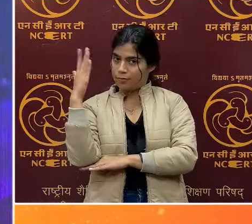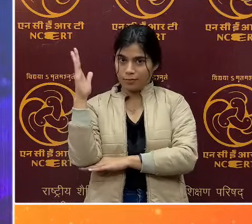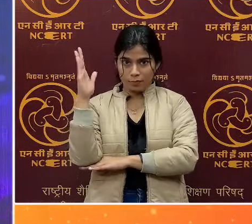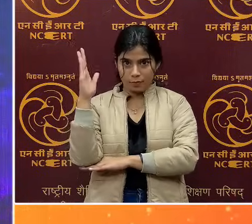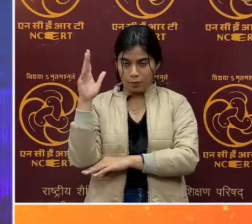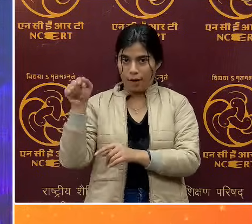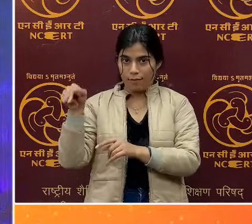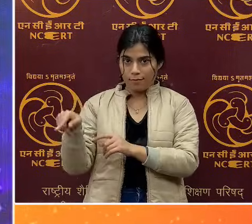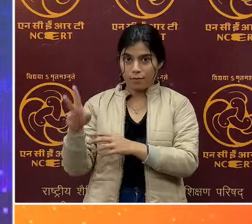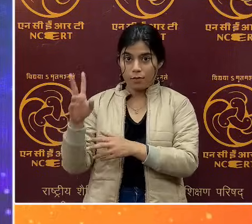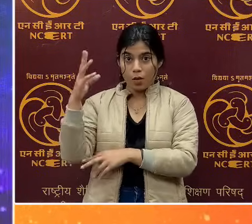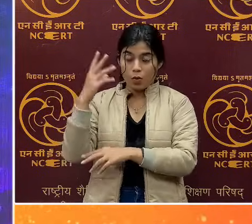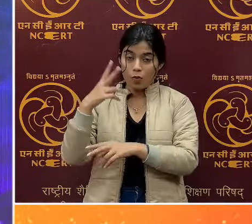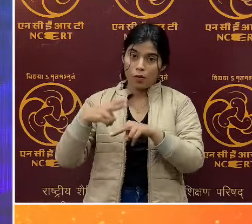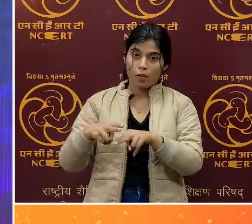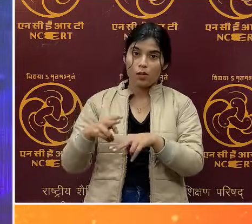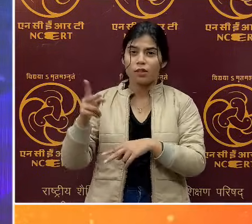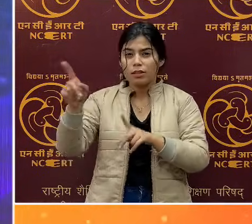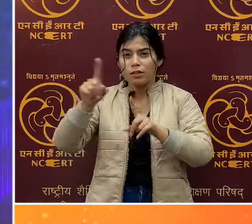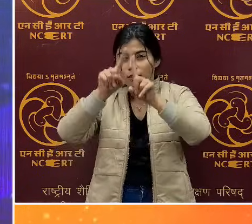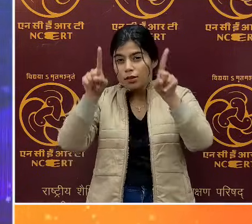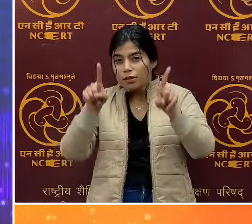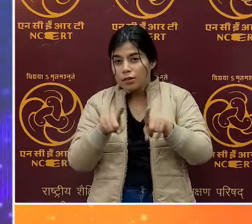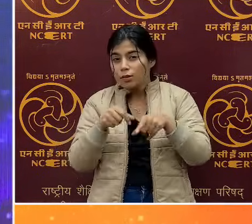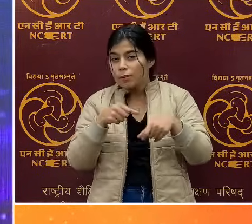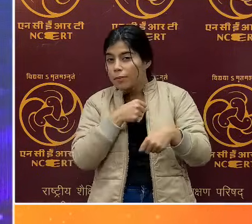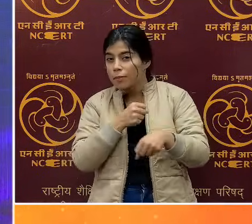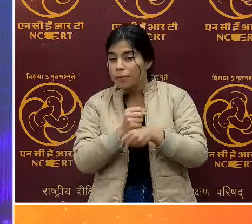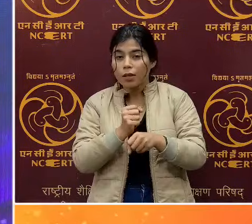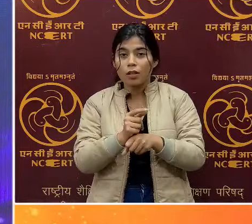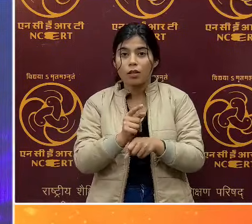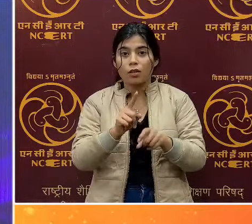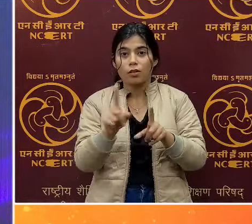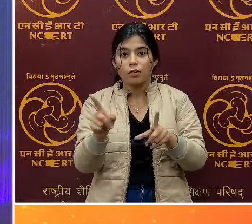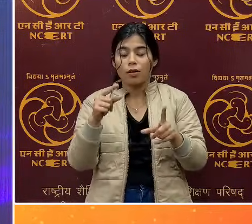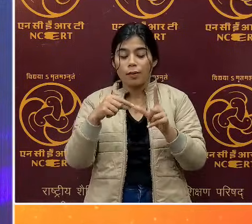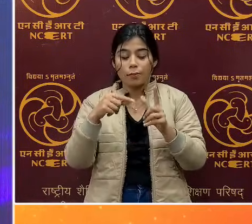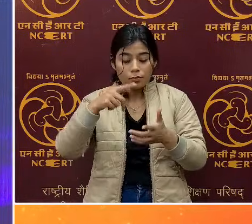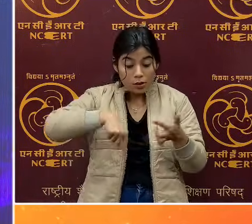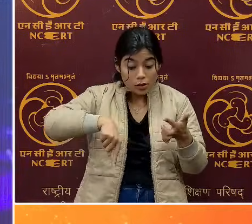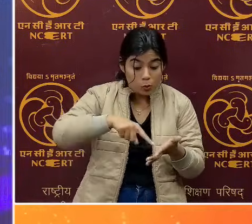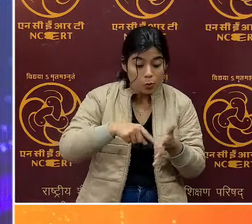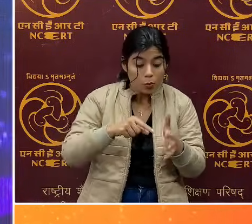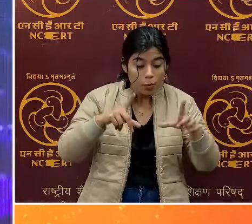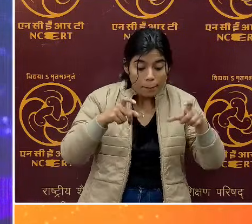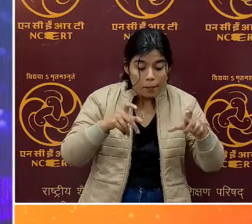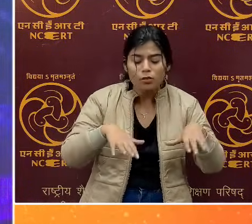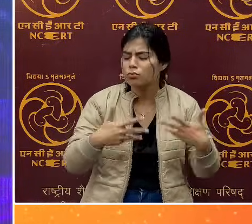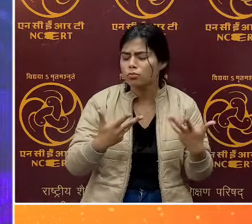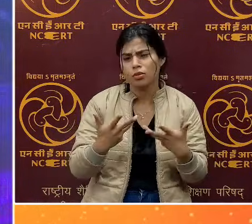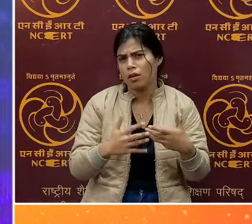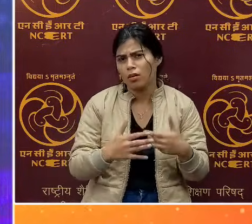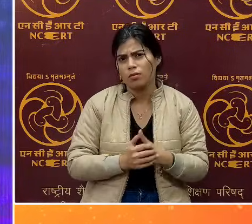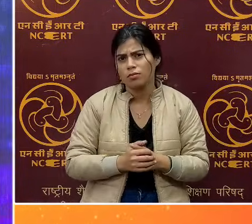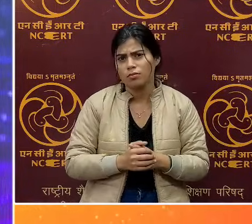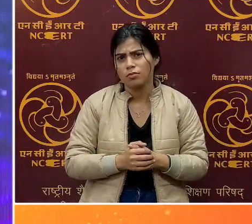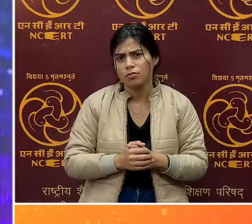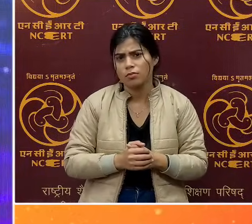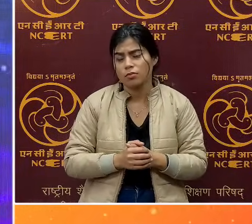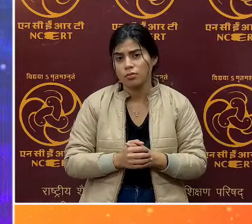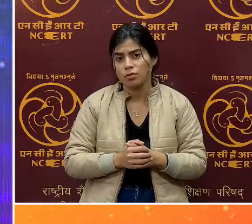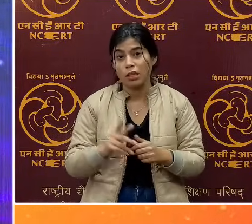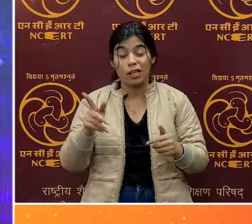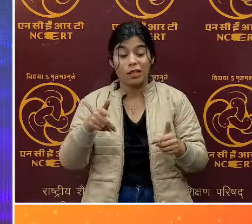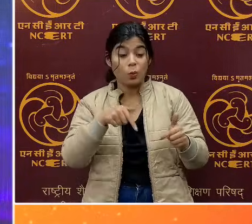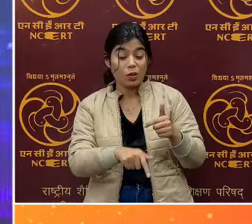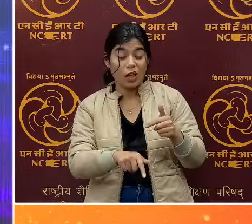tree. But when the image is formed over the screen of a pinhole camera, right, it gets